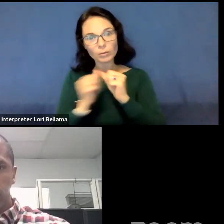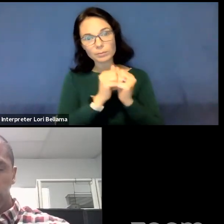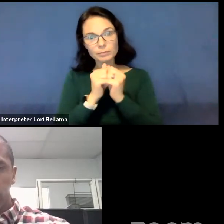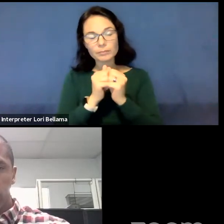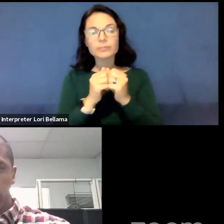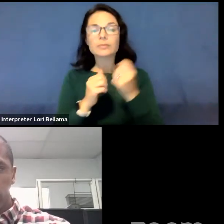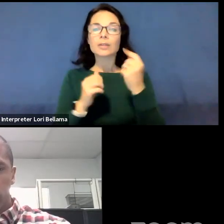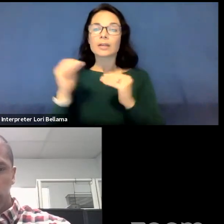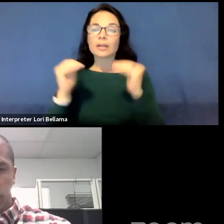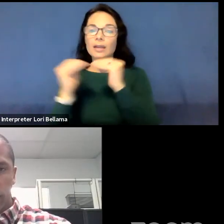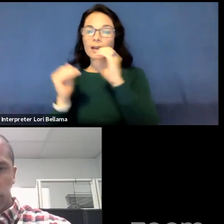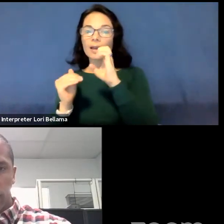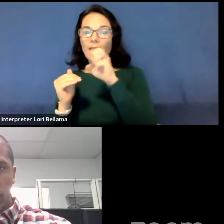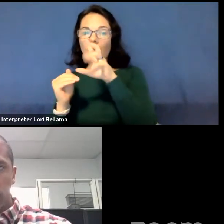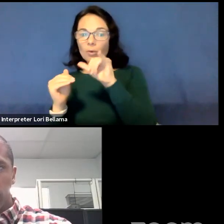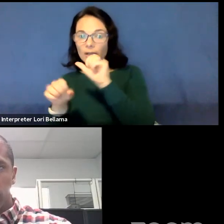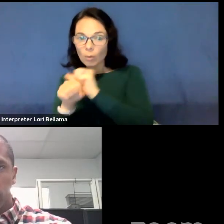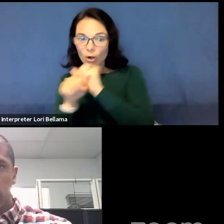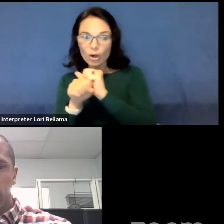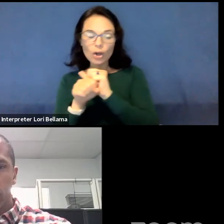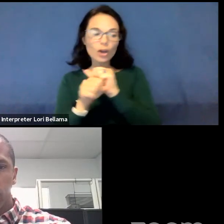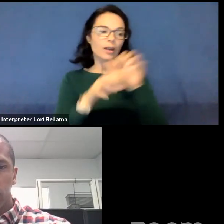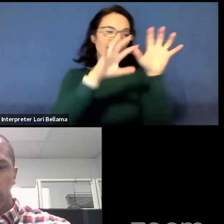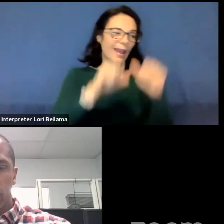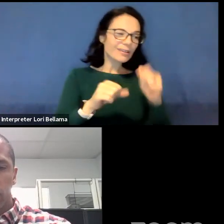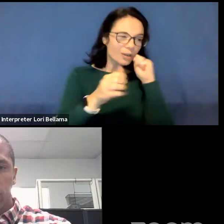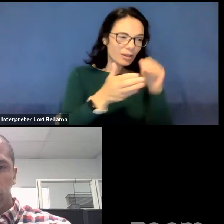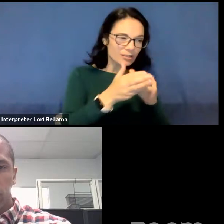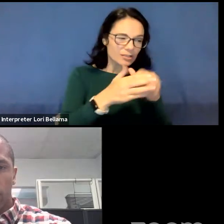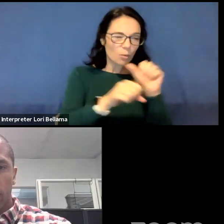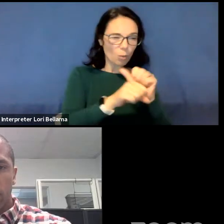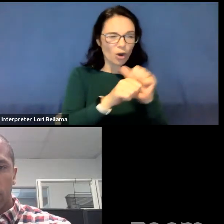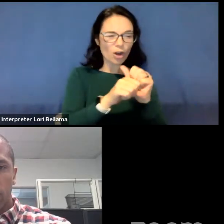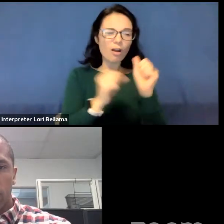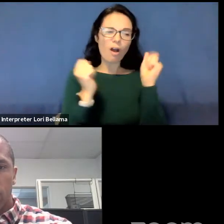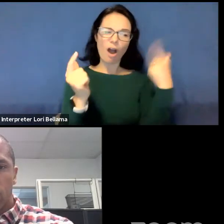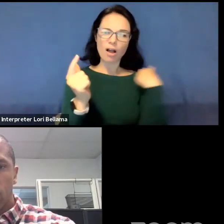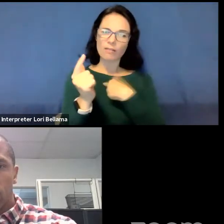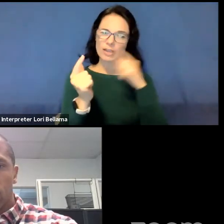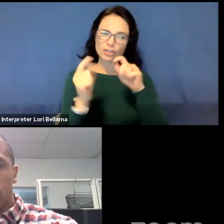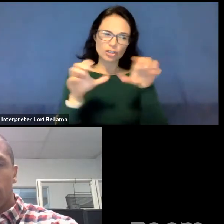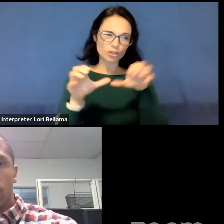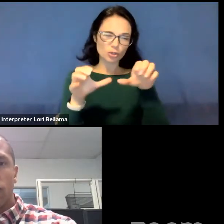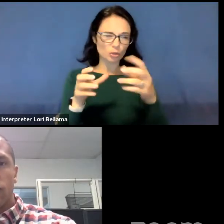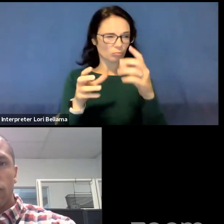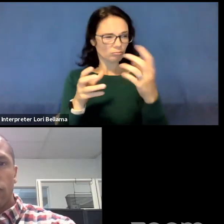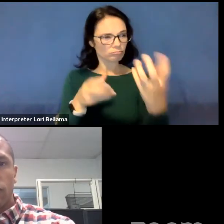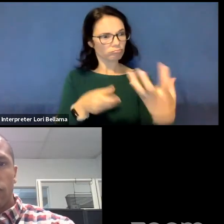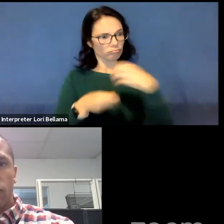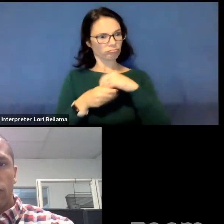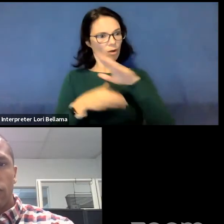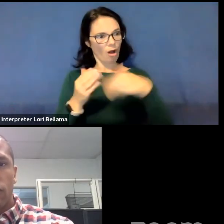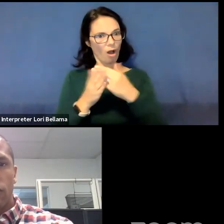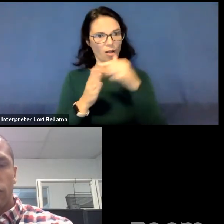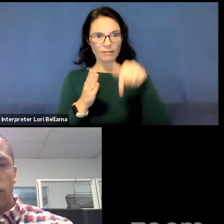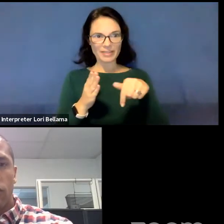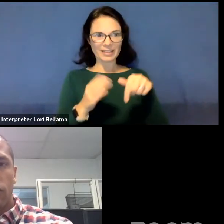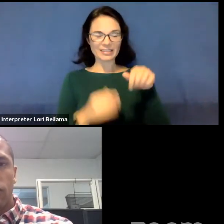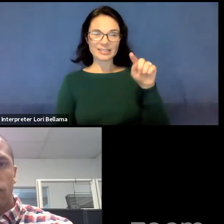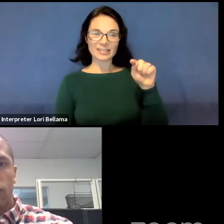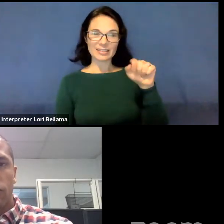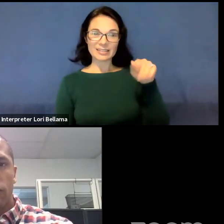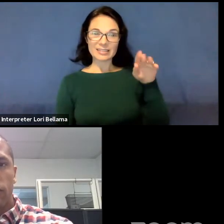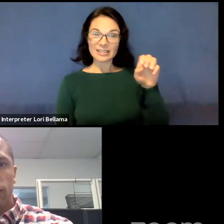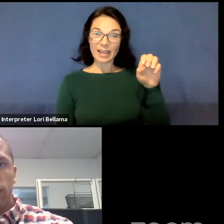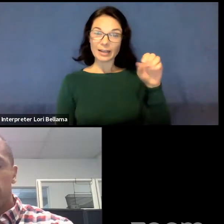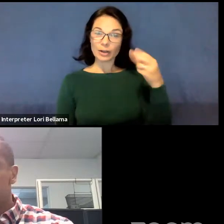anti-racism work is something that really we should all be doing this. So really, I'll quote Tate Hurwitz here when he said, more is